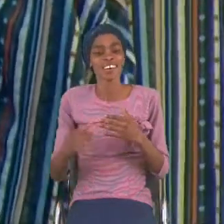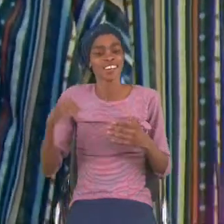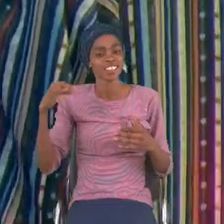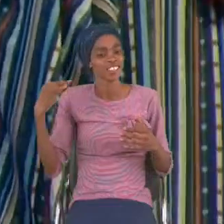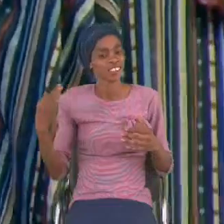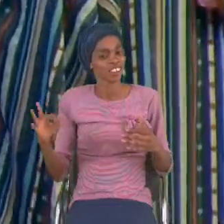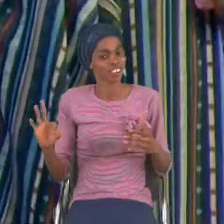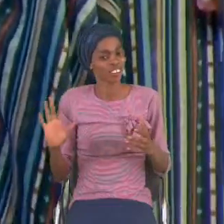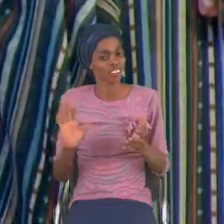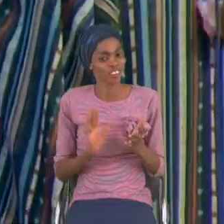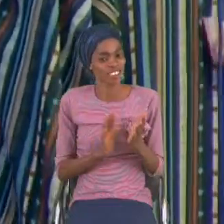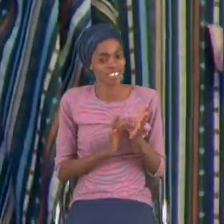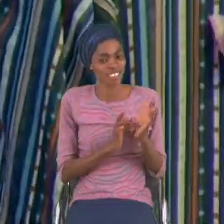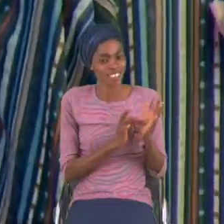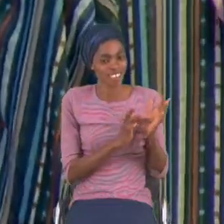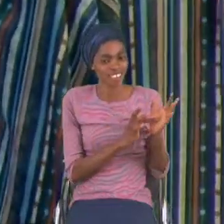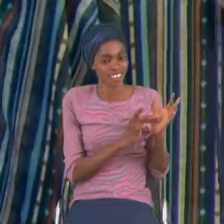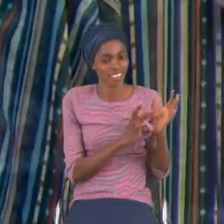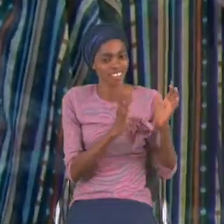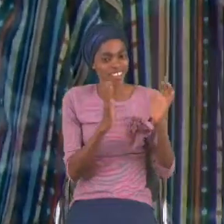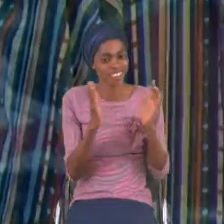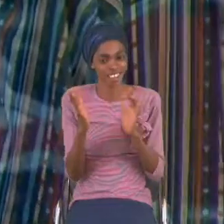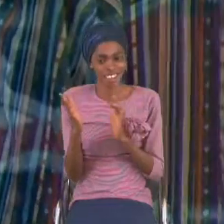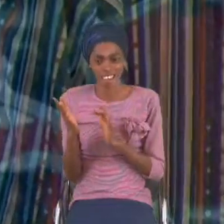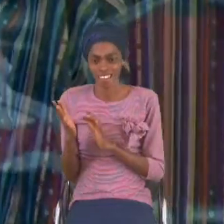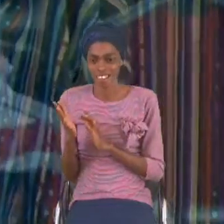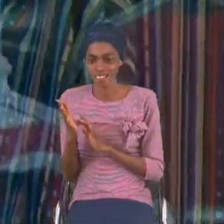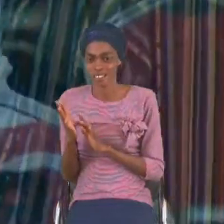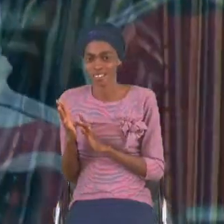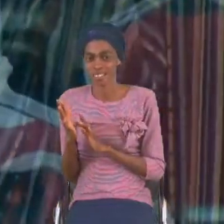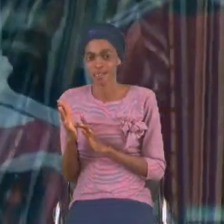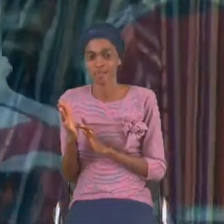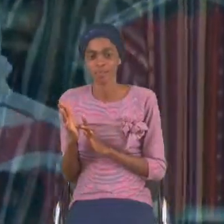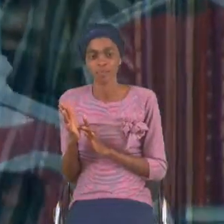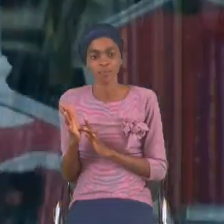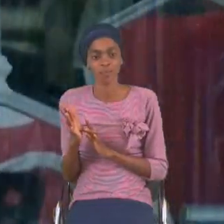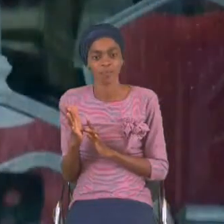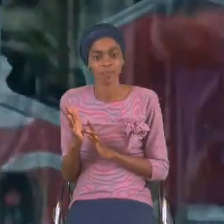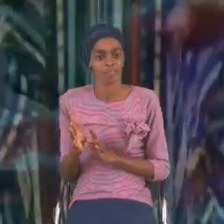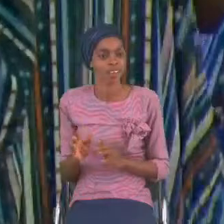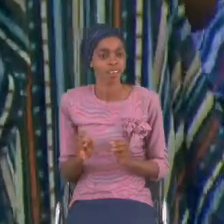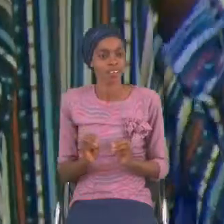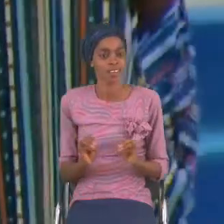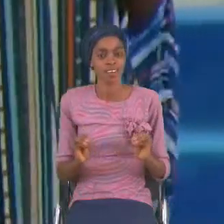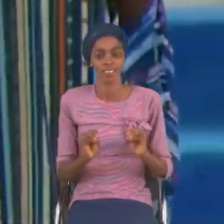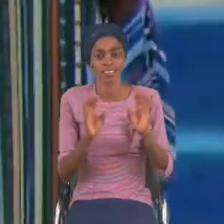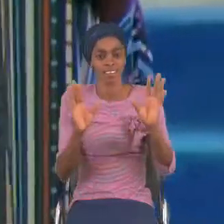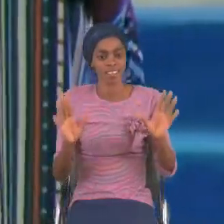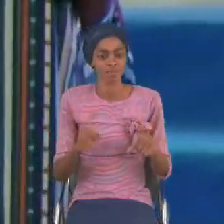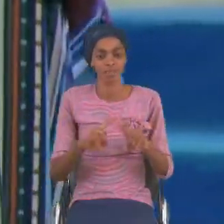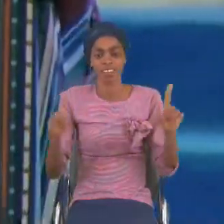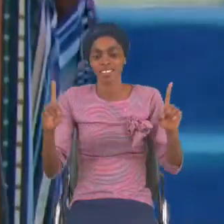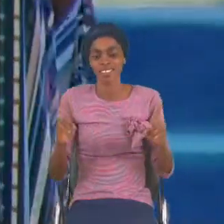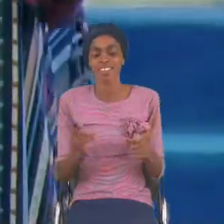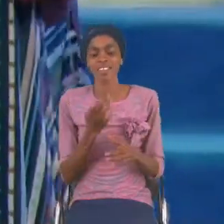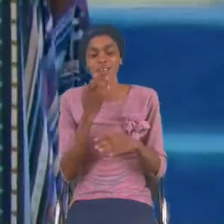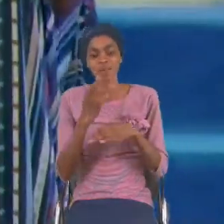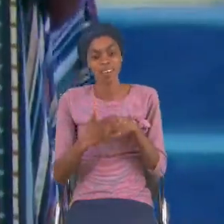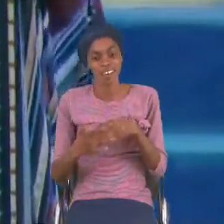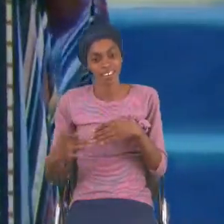blood of Jesus. I said nothing but the blood, nothing but